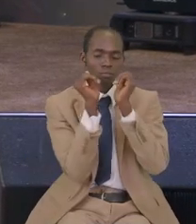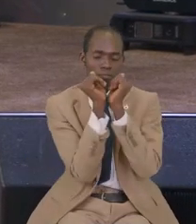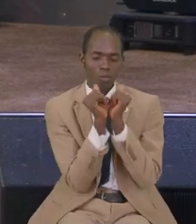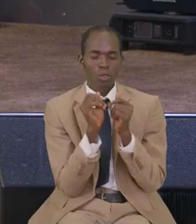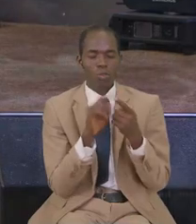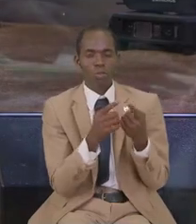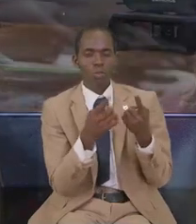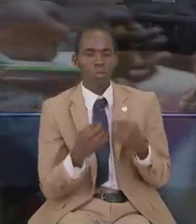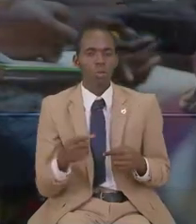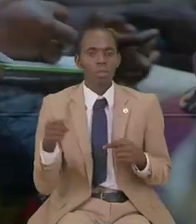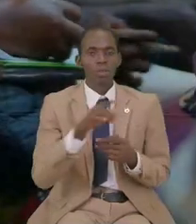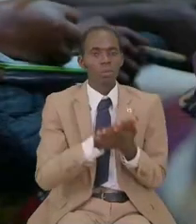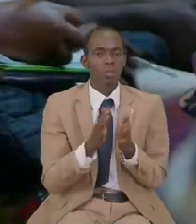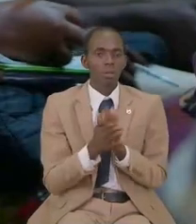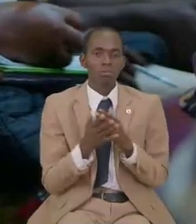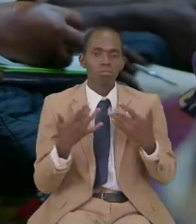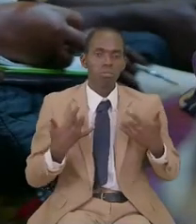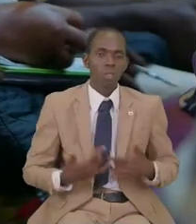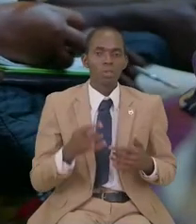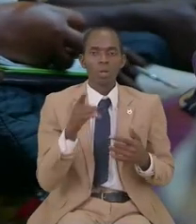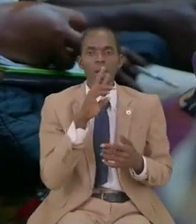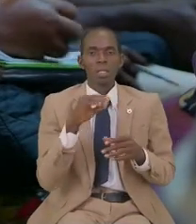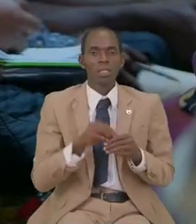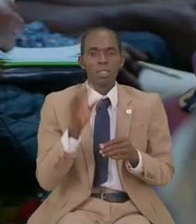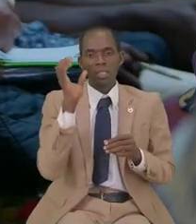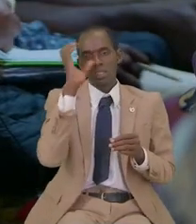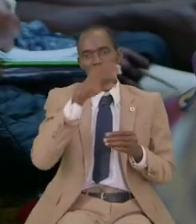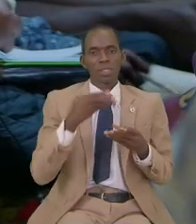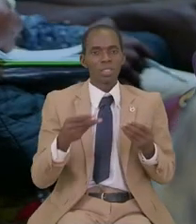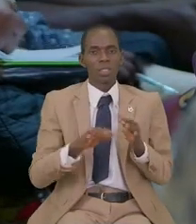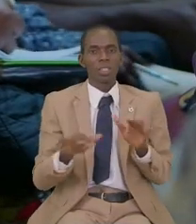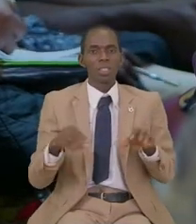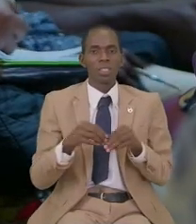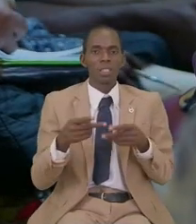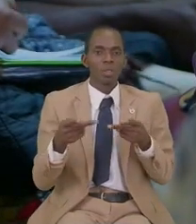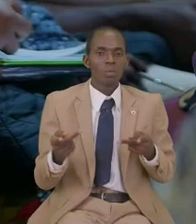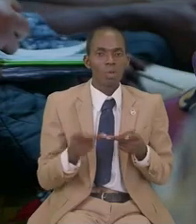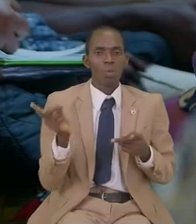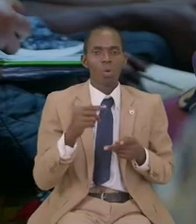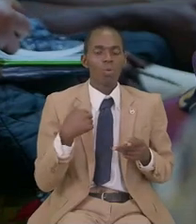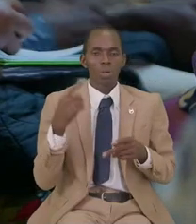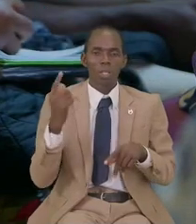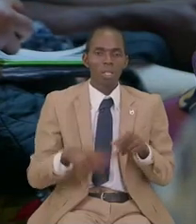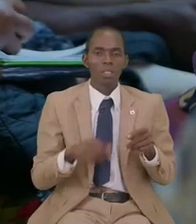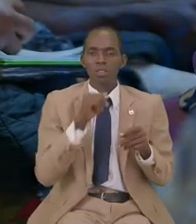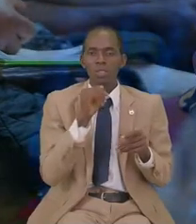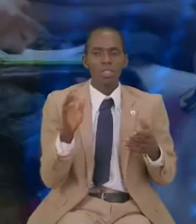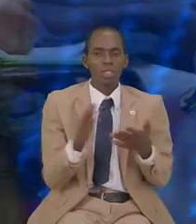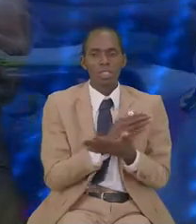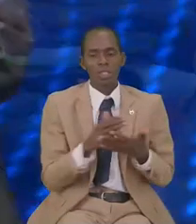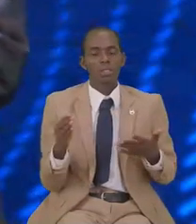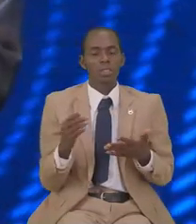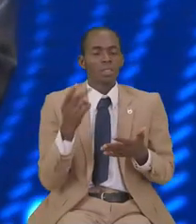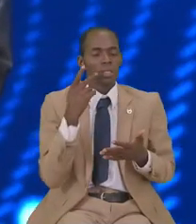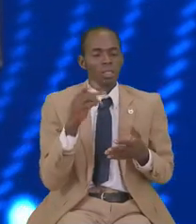and then we are perplexed, and we're in a strange land, in a place where we cannot sing the song of Zion. Look at